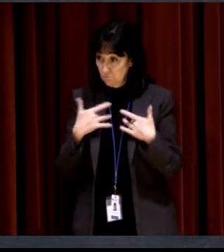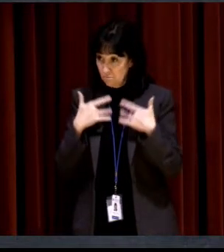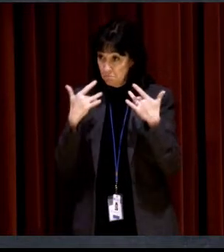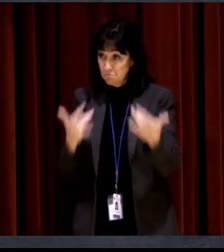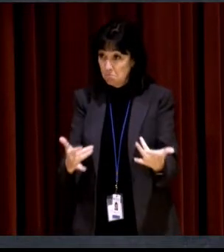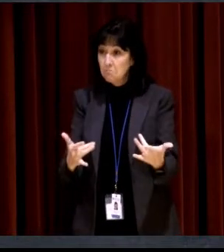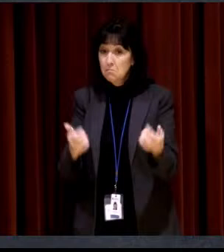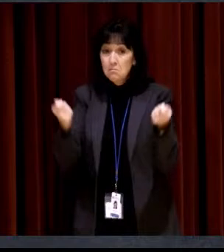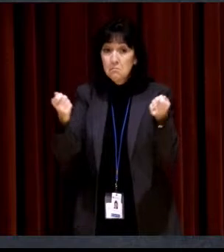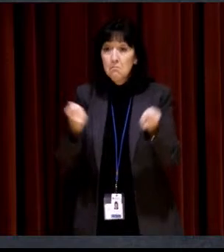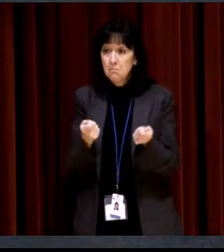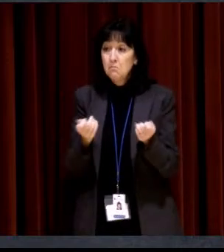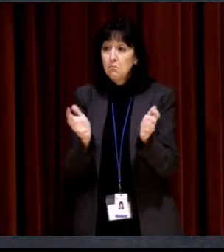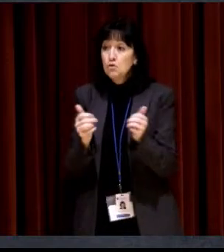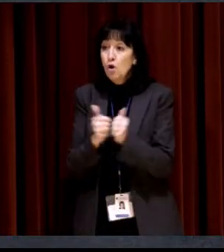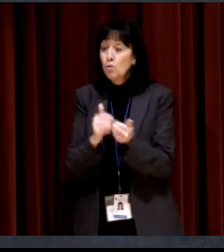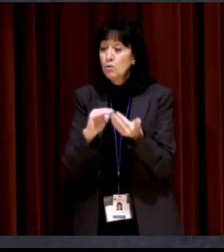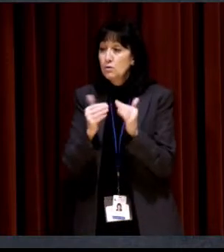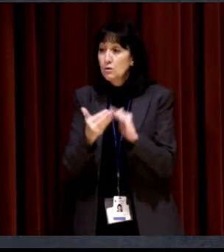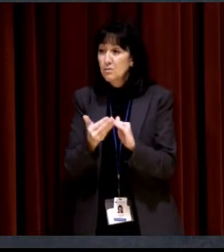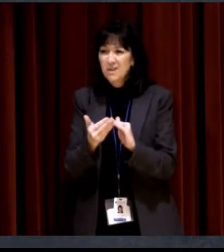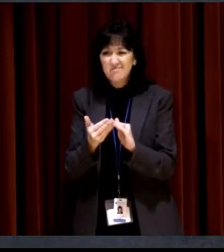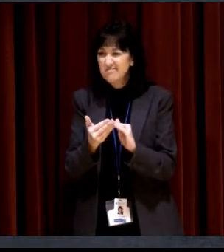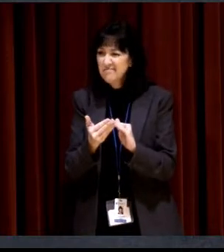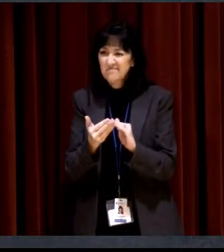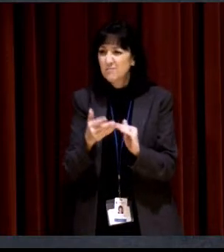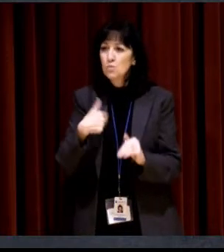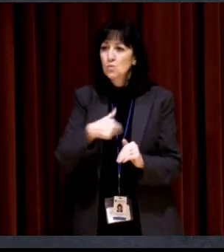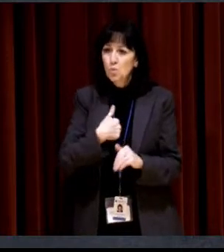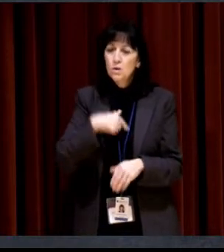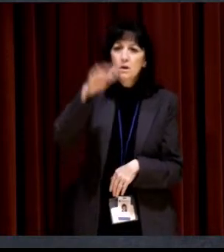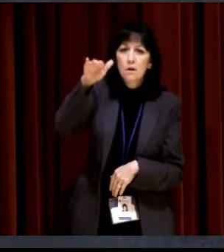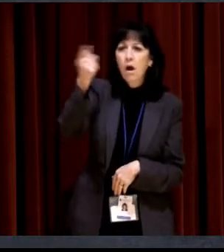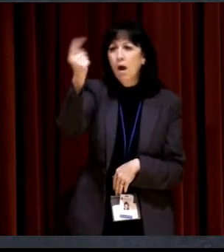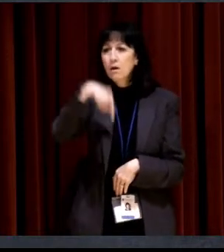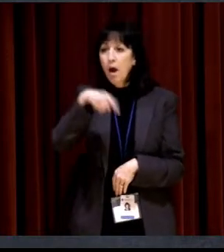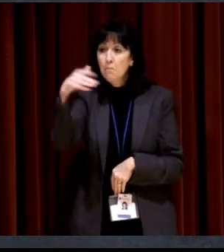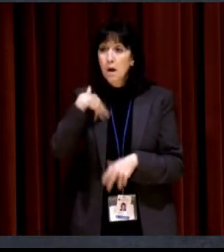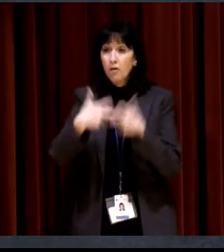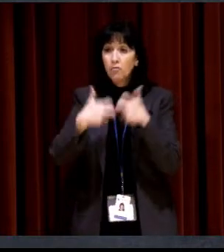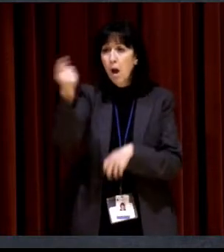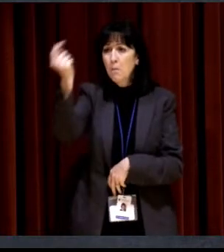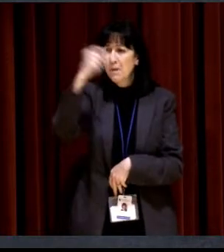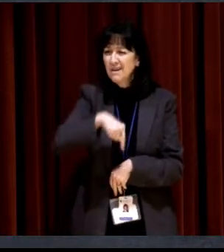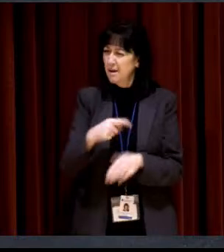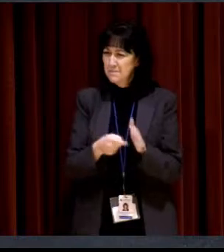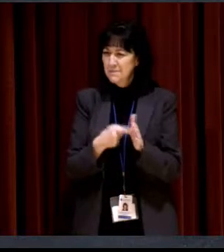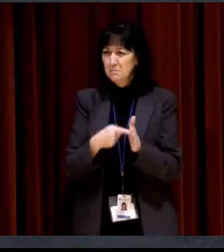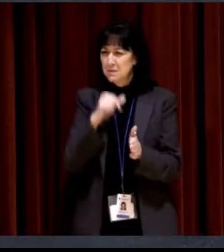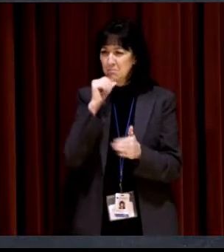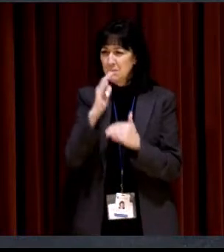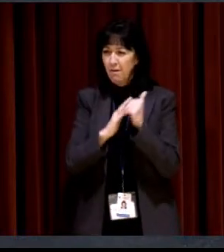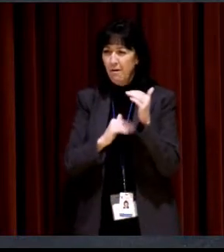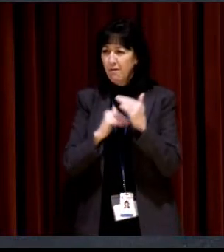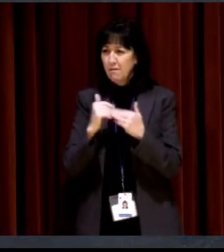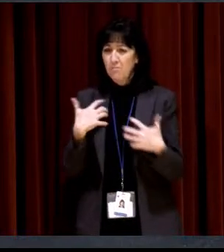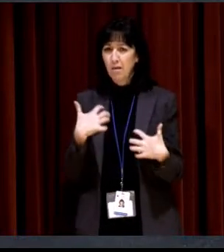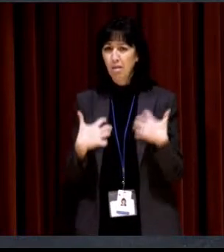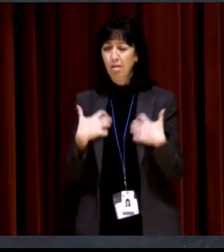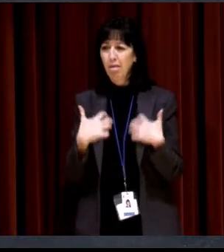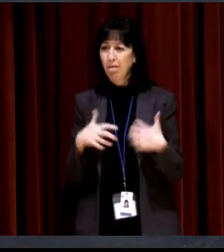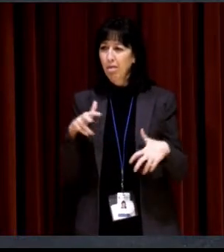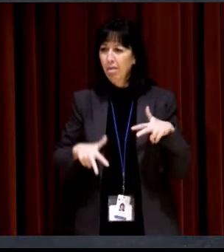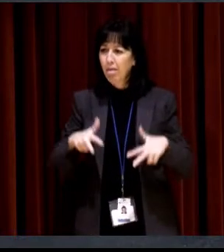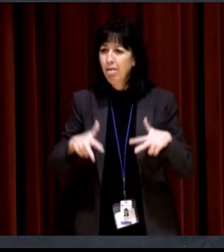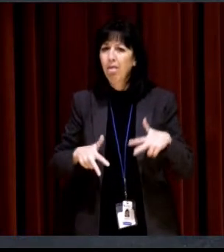ask families to come to us and don't understand that could be a hardship. It could be an uncomfortable feeling. Again, I talk a lot about when I